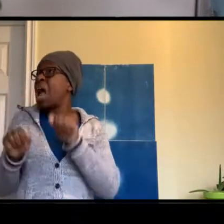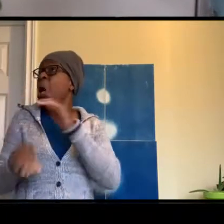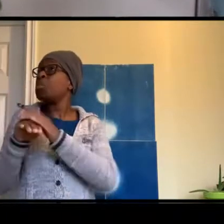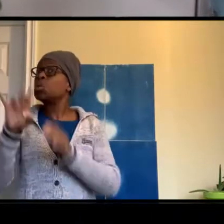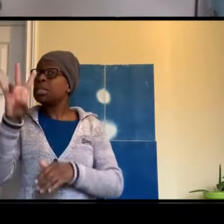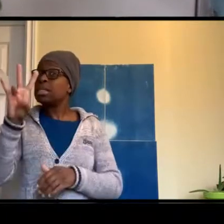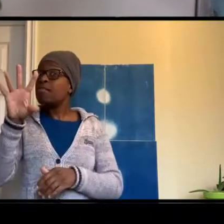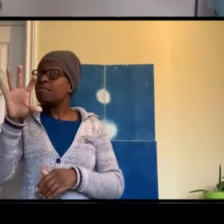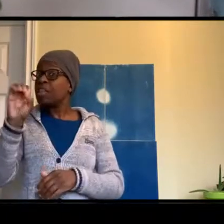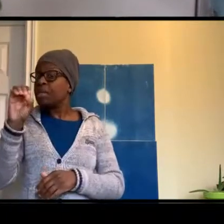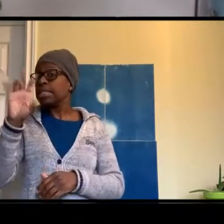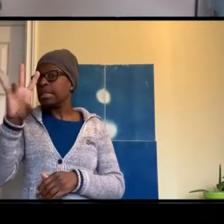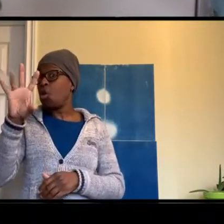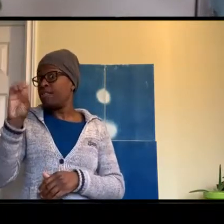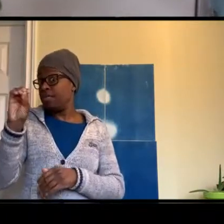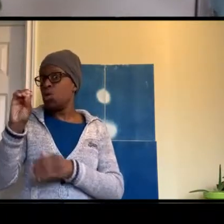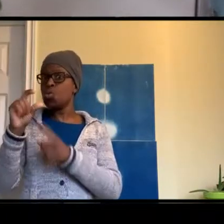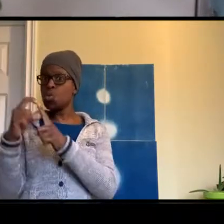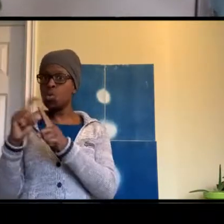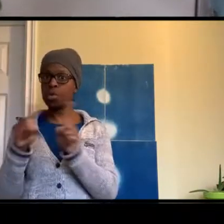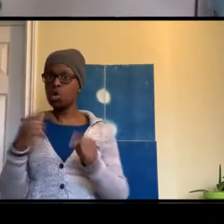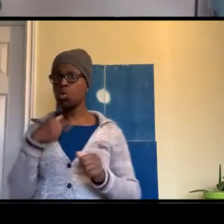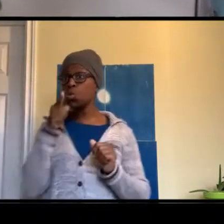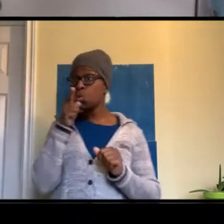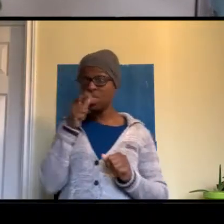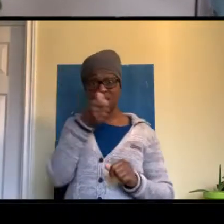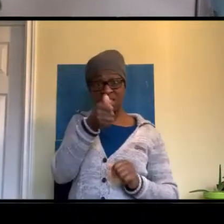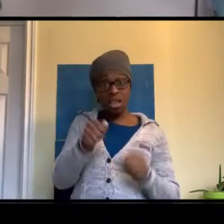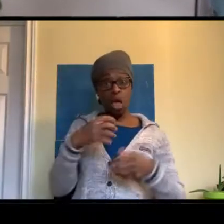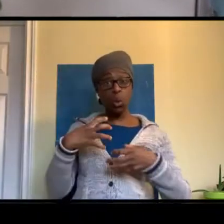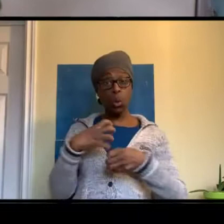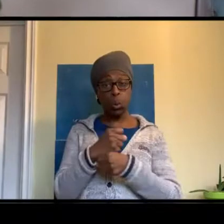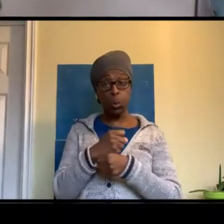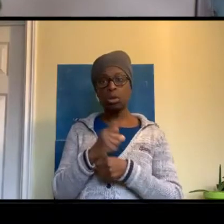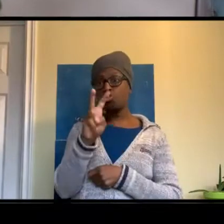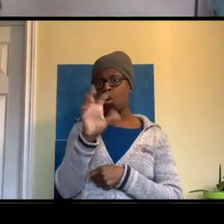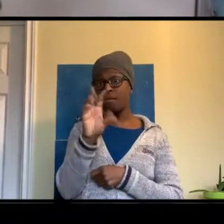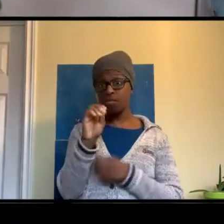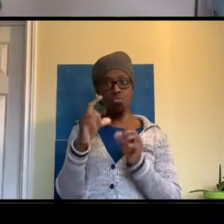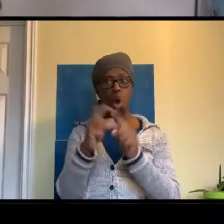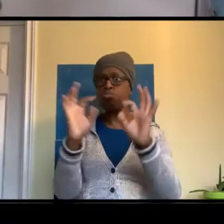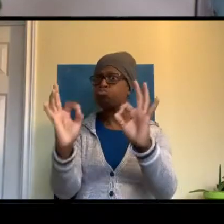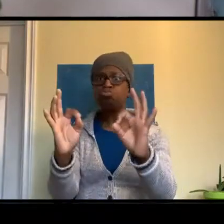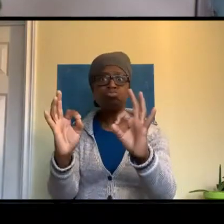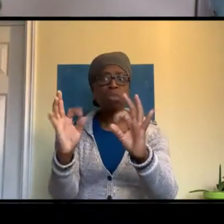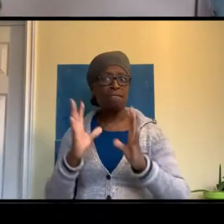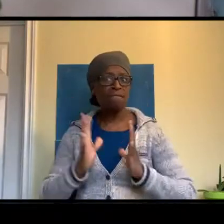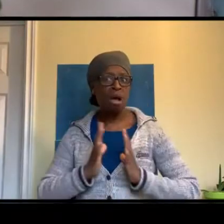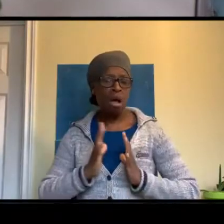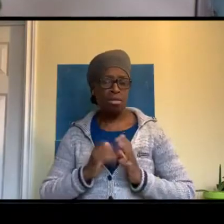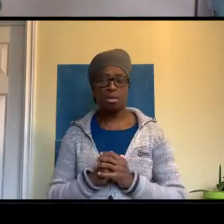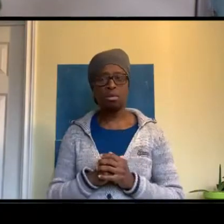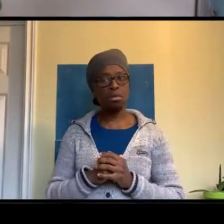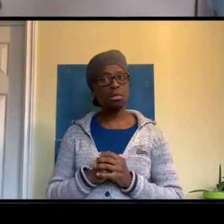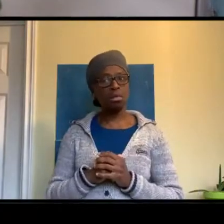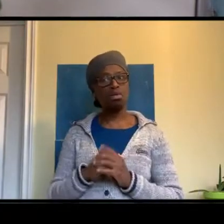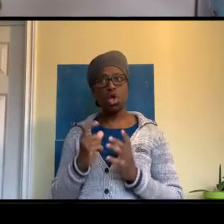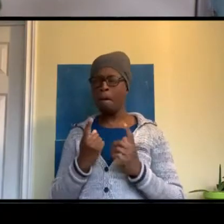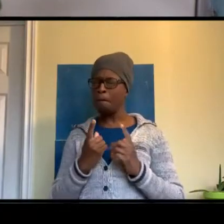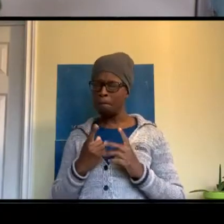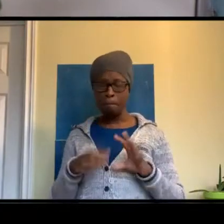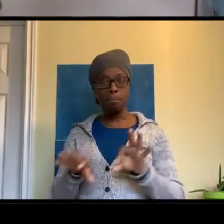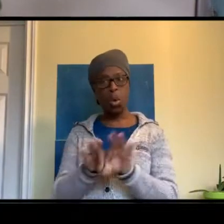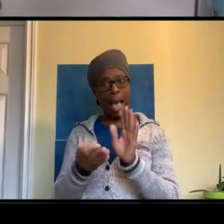okay. I think, giving yourself that reminder that you don't need to have 750 words for every